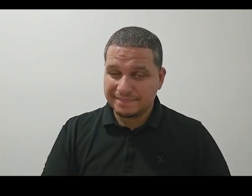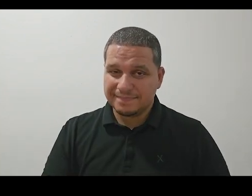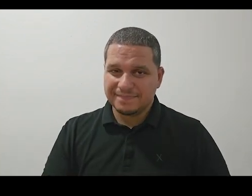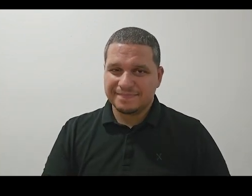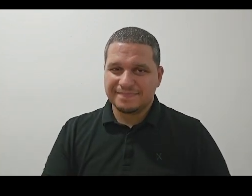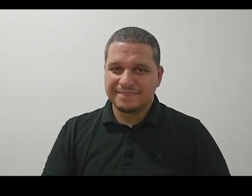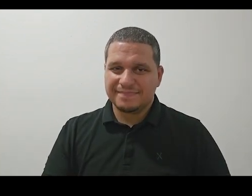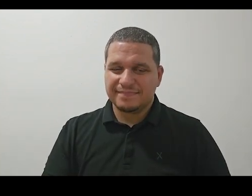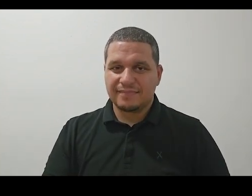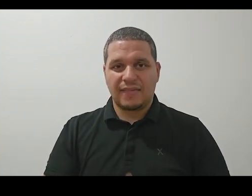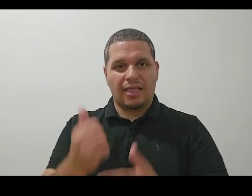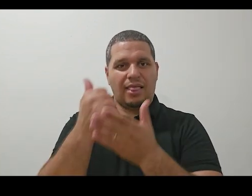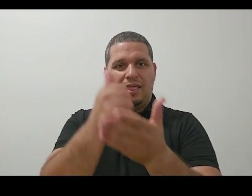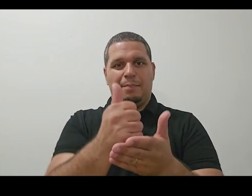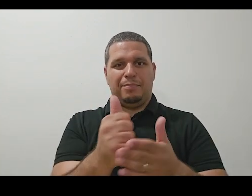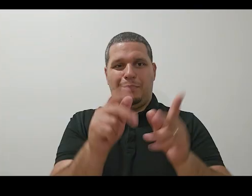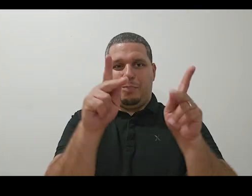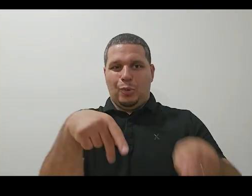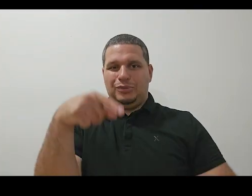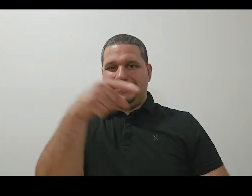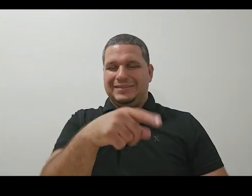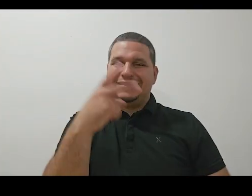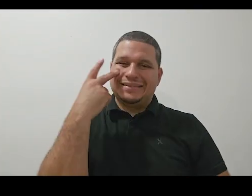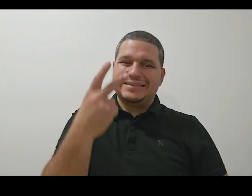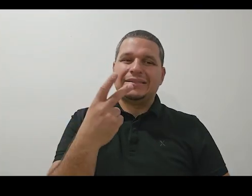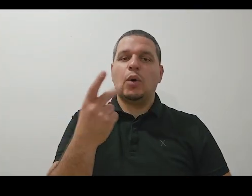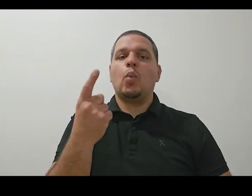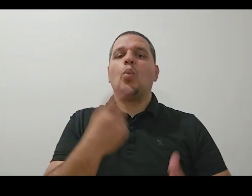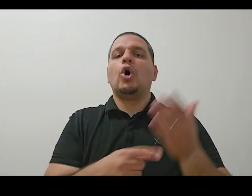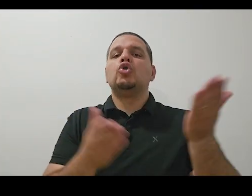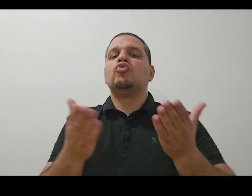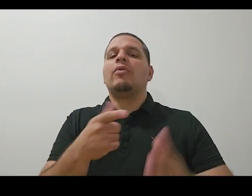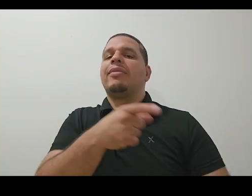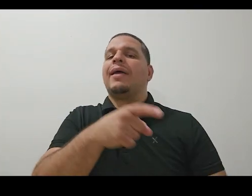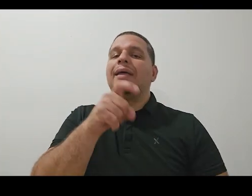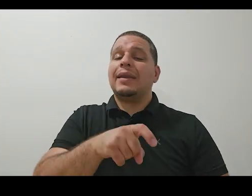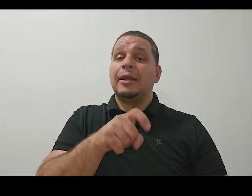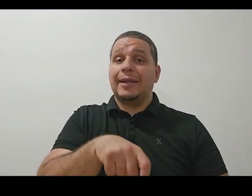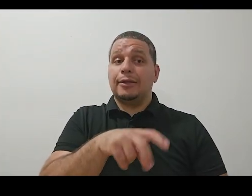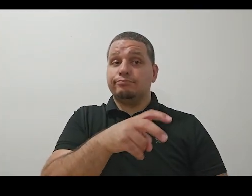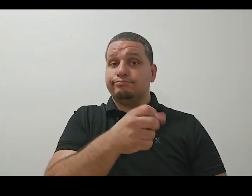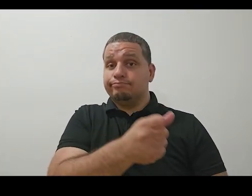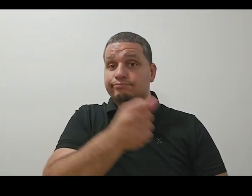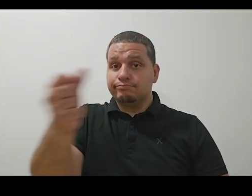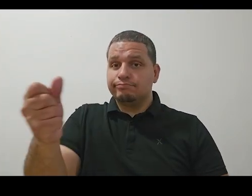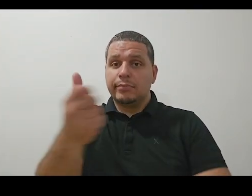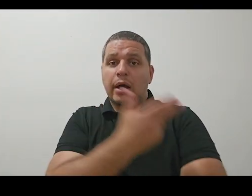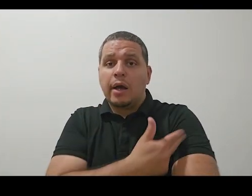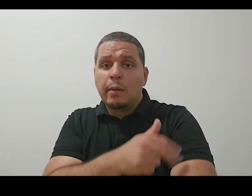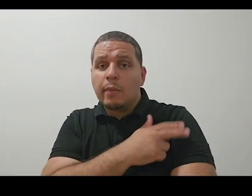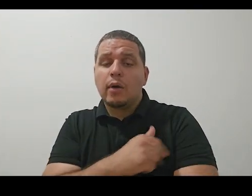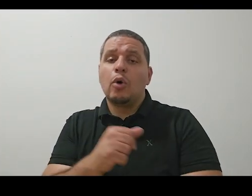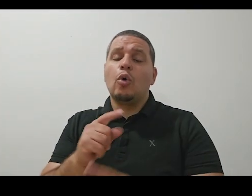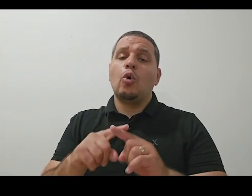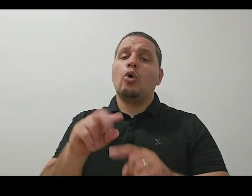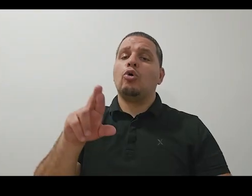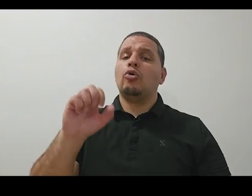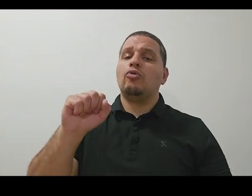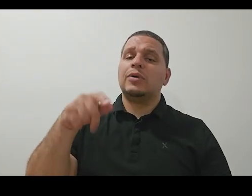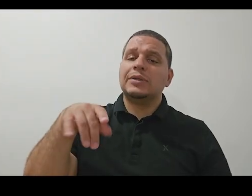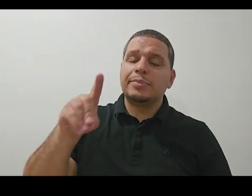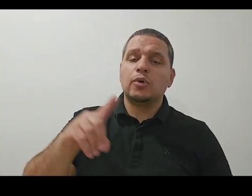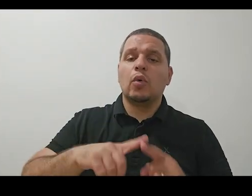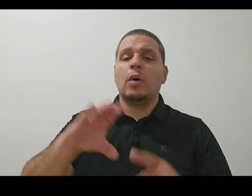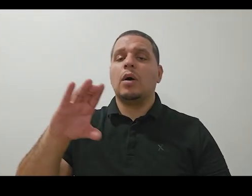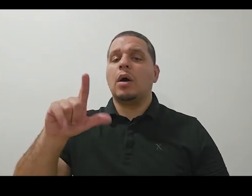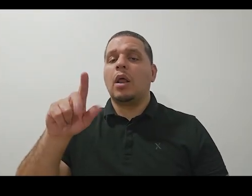right? Help this individual see what services they need. And if you have to transport them, you take them to a hospital,